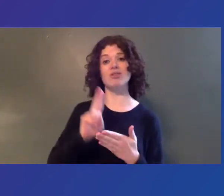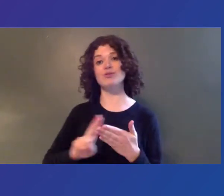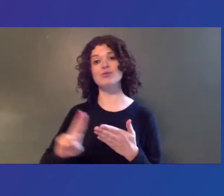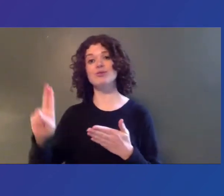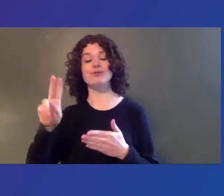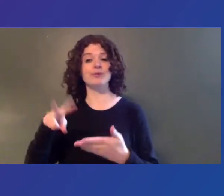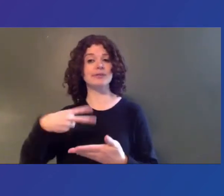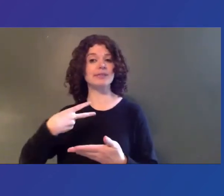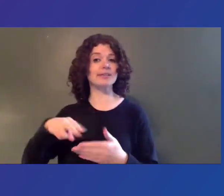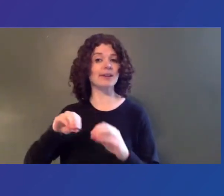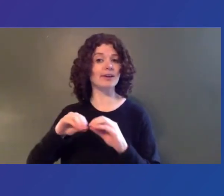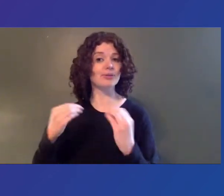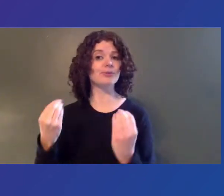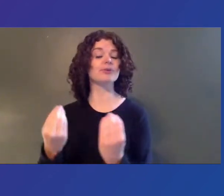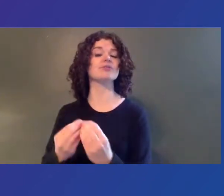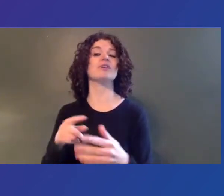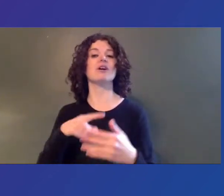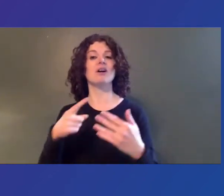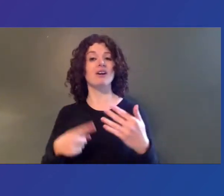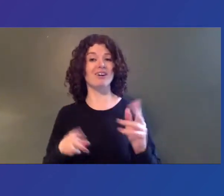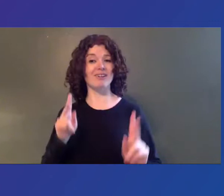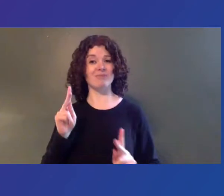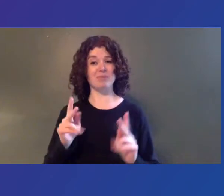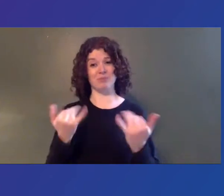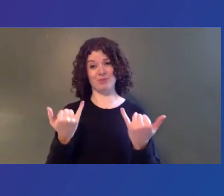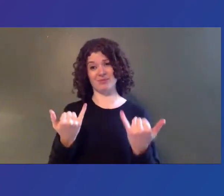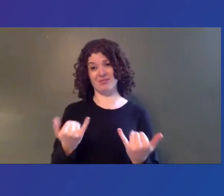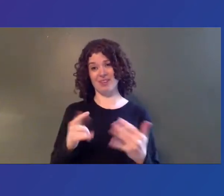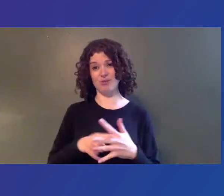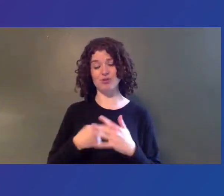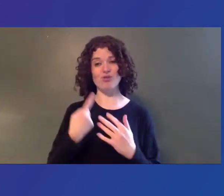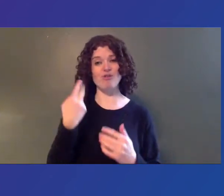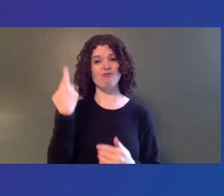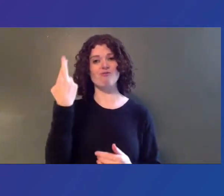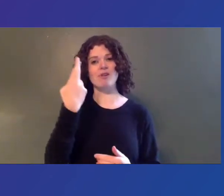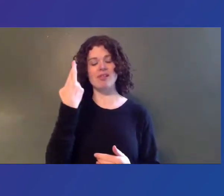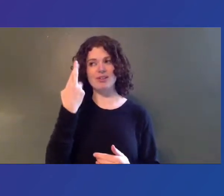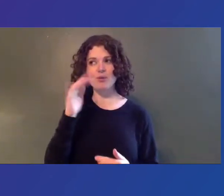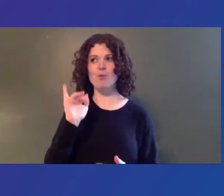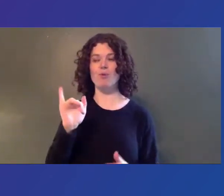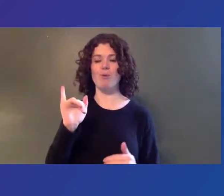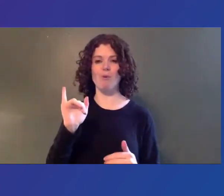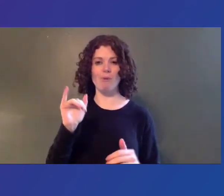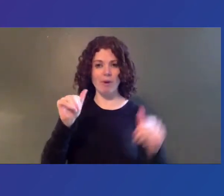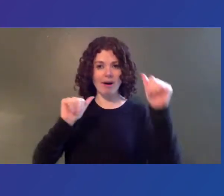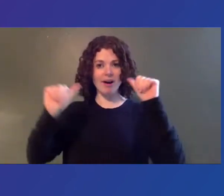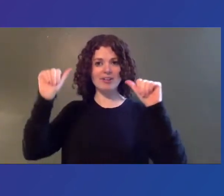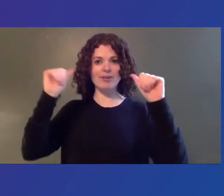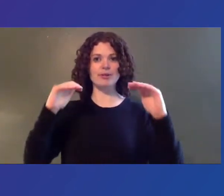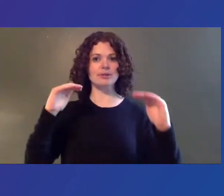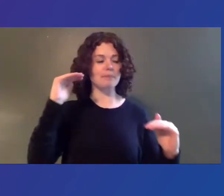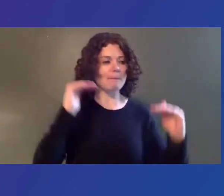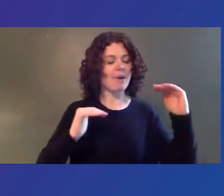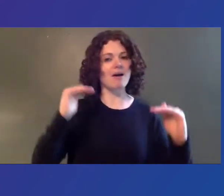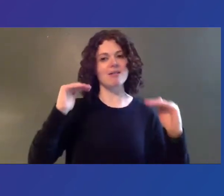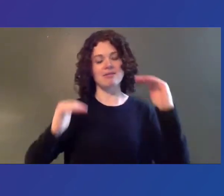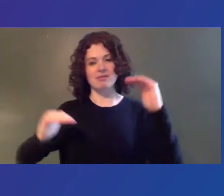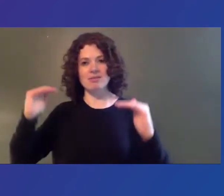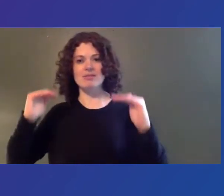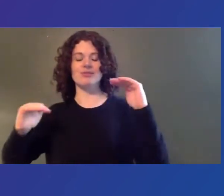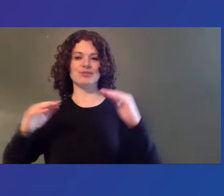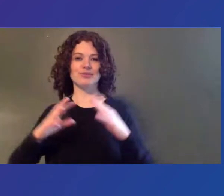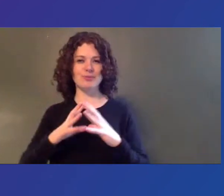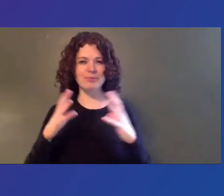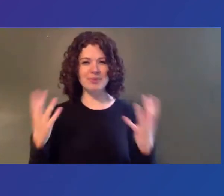they're realizing that adults do have many things to juggle, and that they're creating